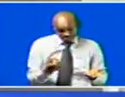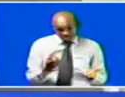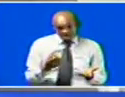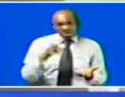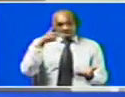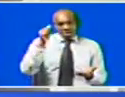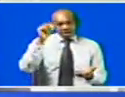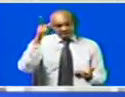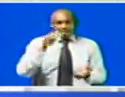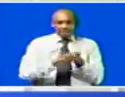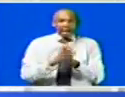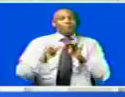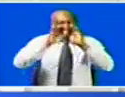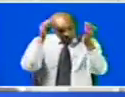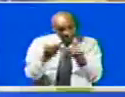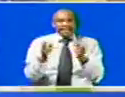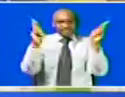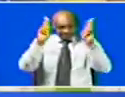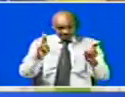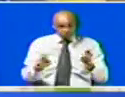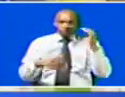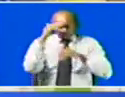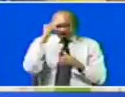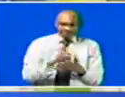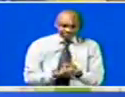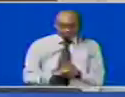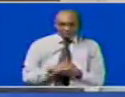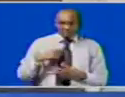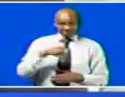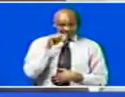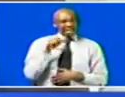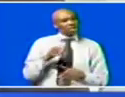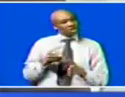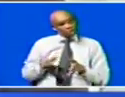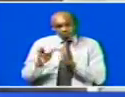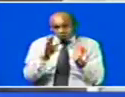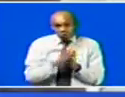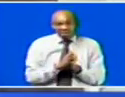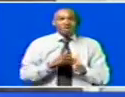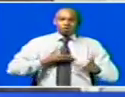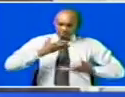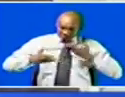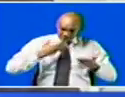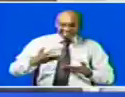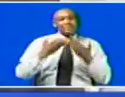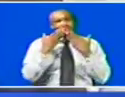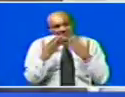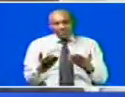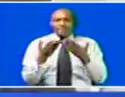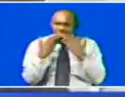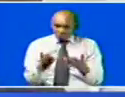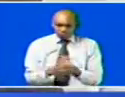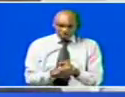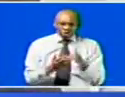Kabarak a world-class university. Take this opportunity to express my expression appreciation to